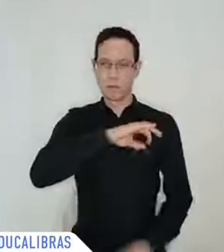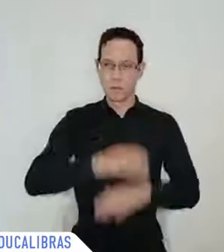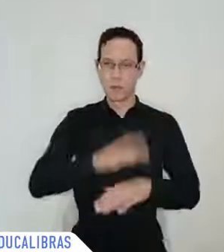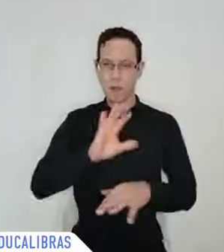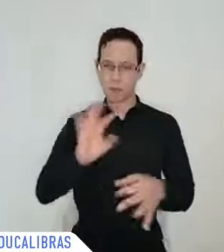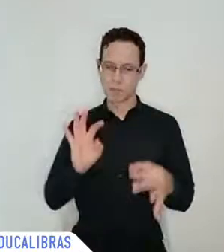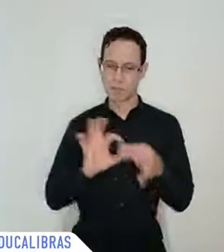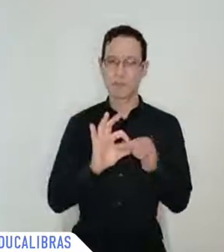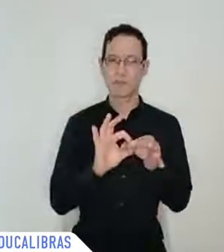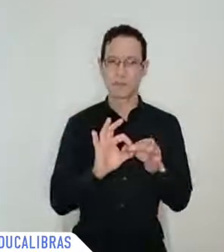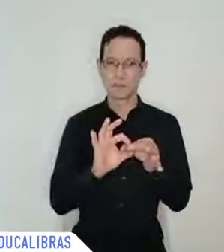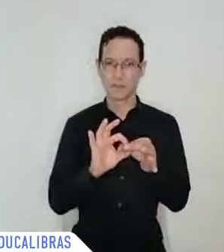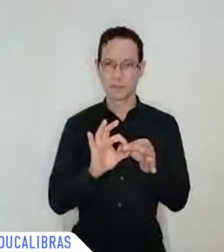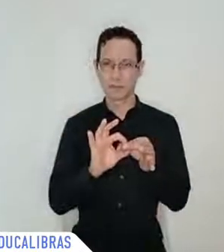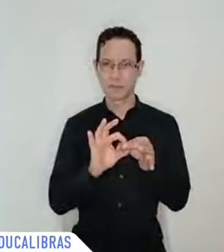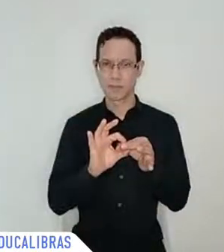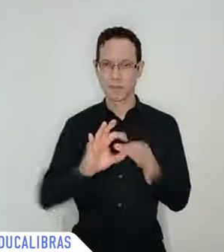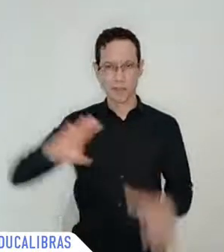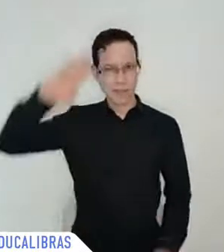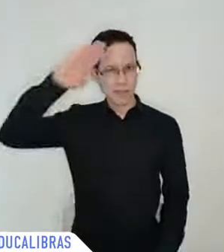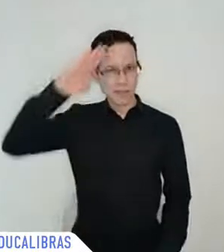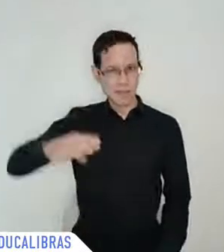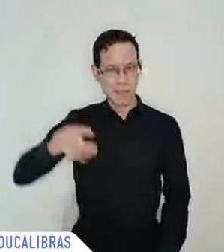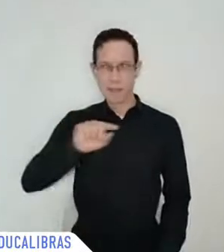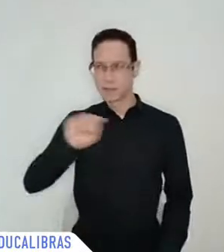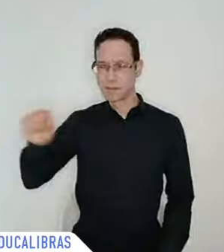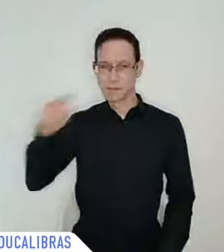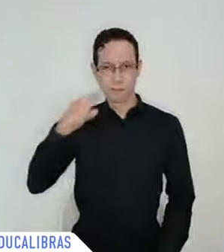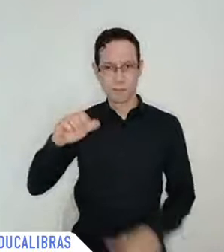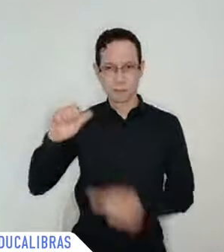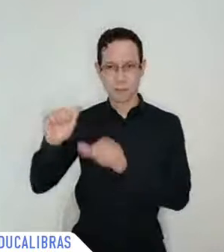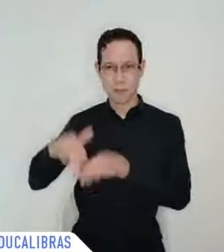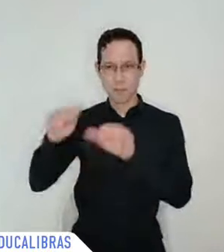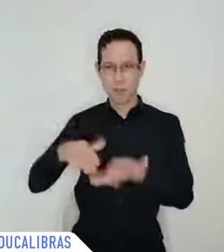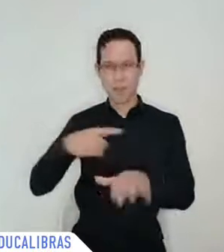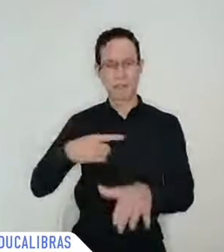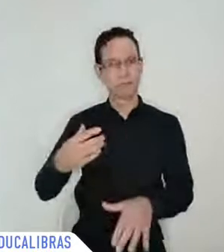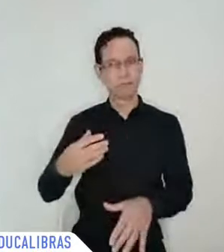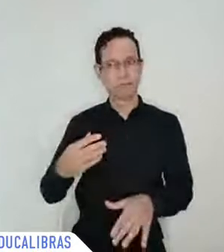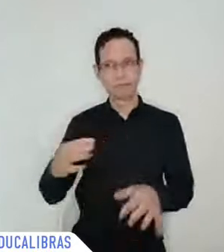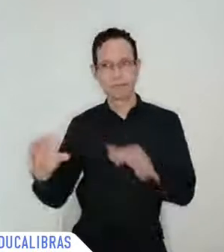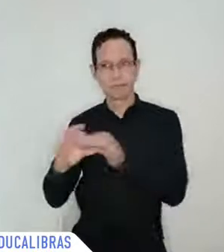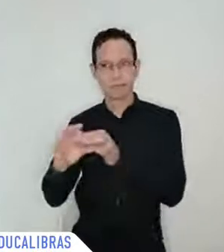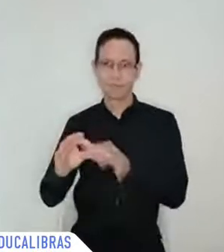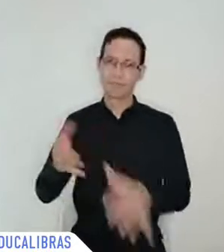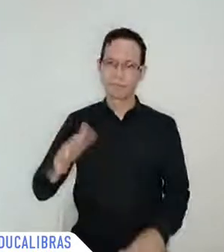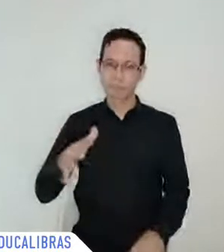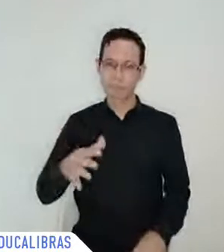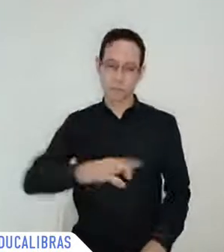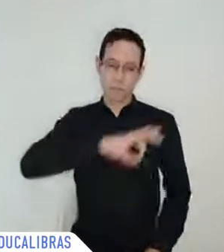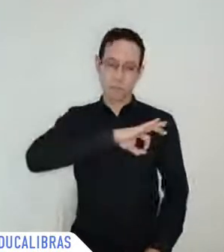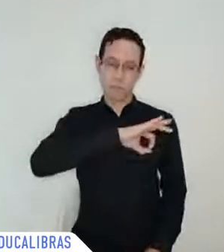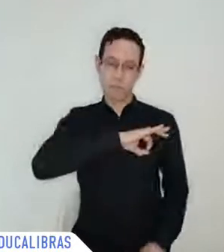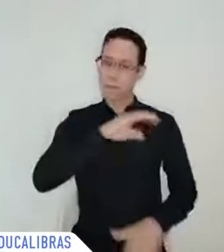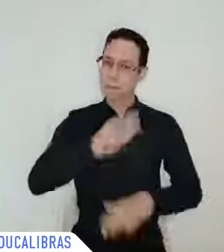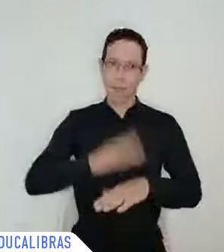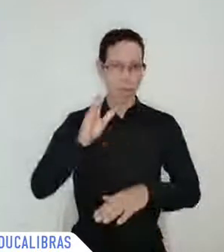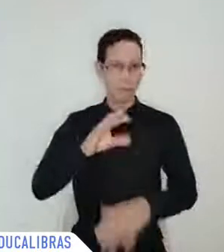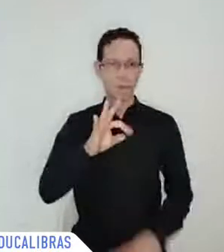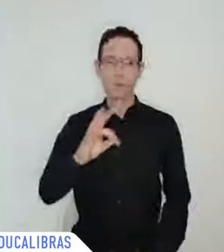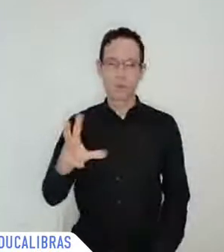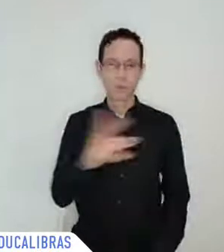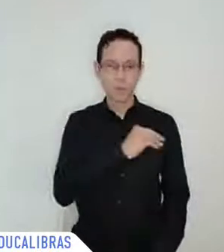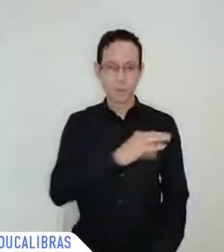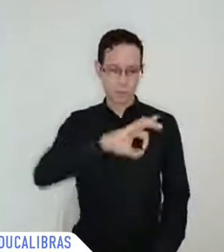uses the military-police relationship much more than with the army. Today, we have the Bolsonarization of the